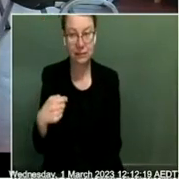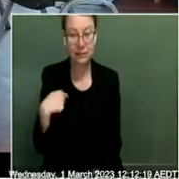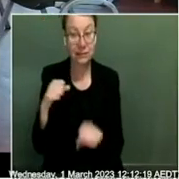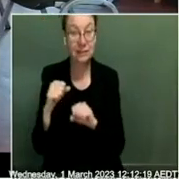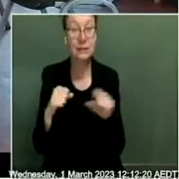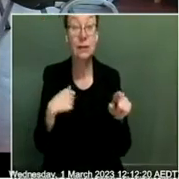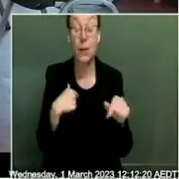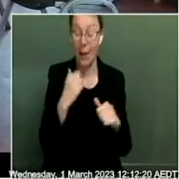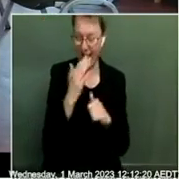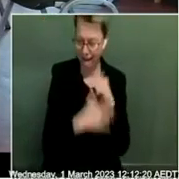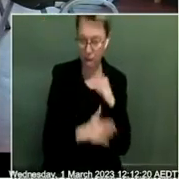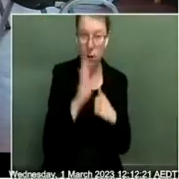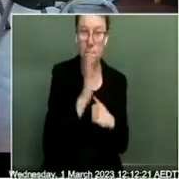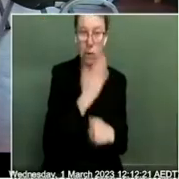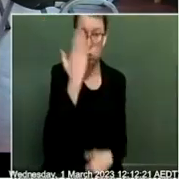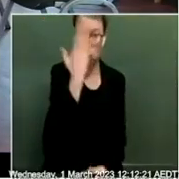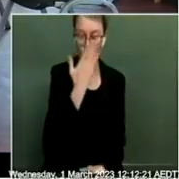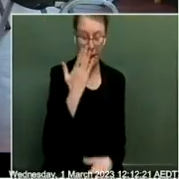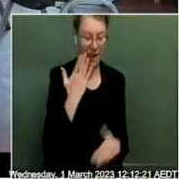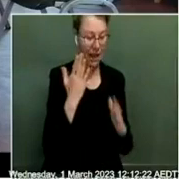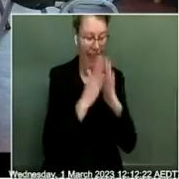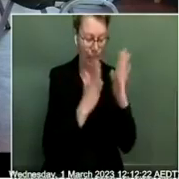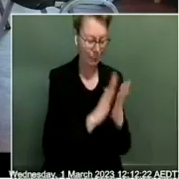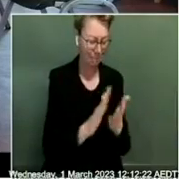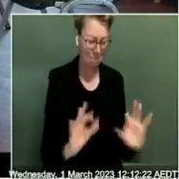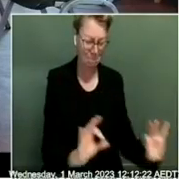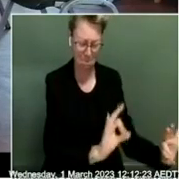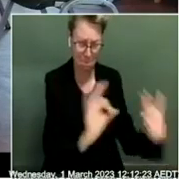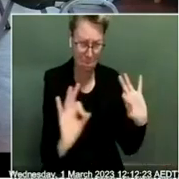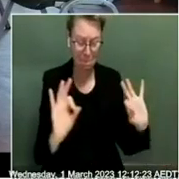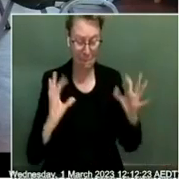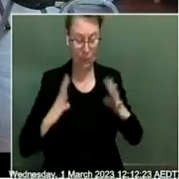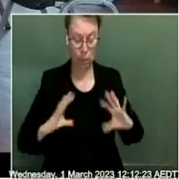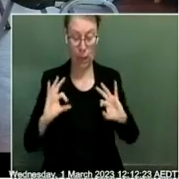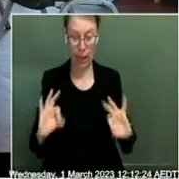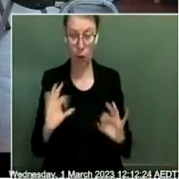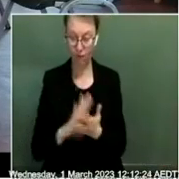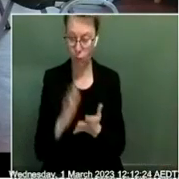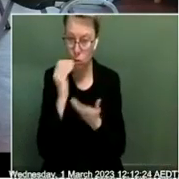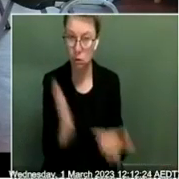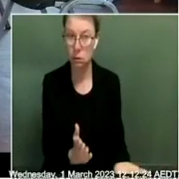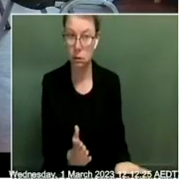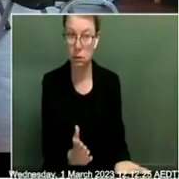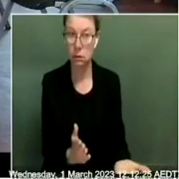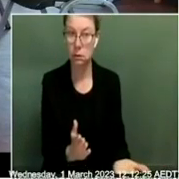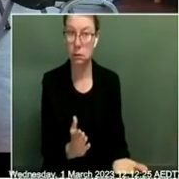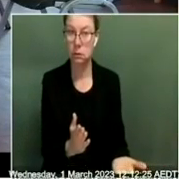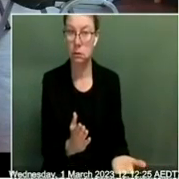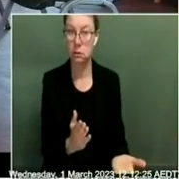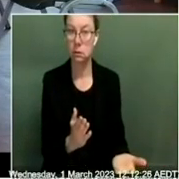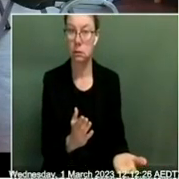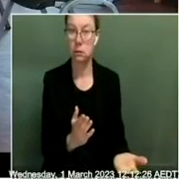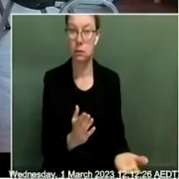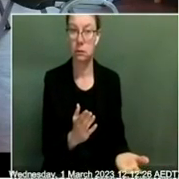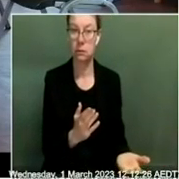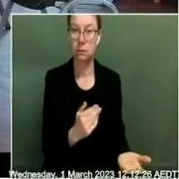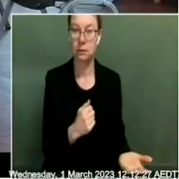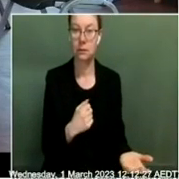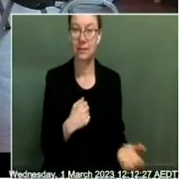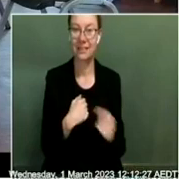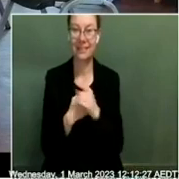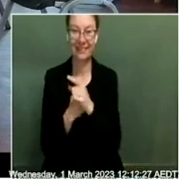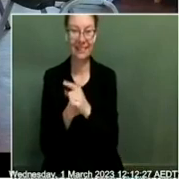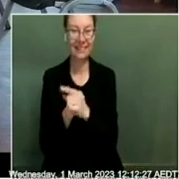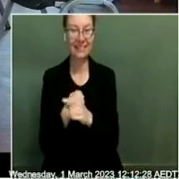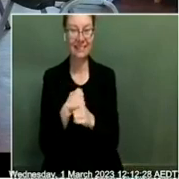were clean. Mm. We had food on the table. Yeah. All the four things. The pressure that of living you with can't, that. You can't show a little sliver